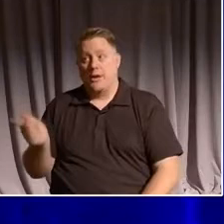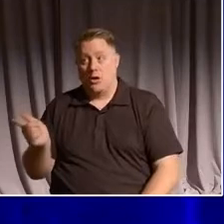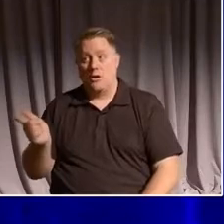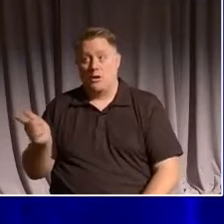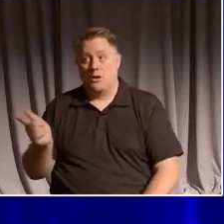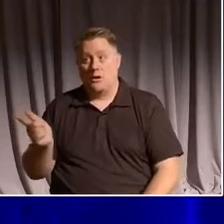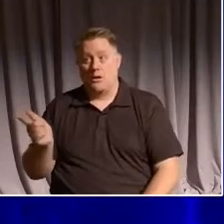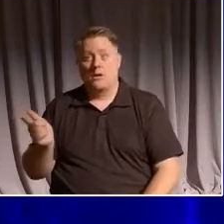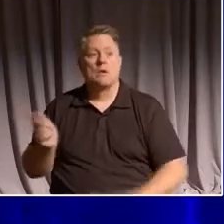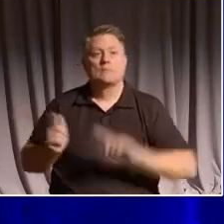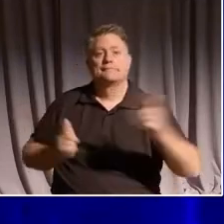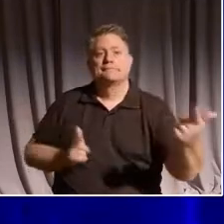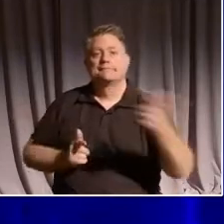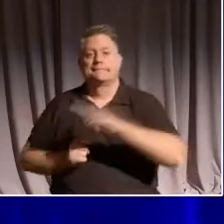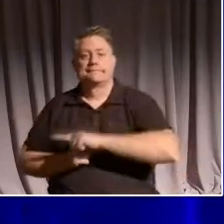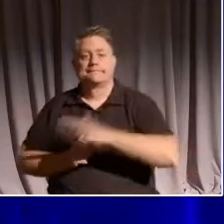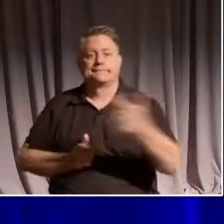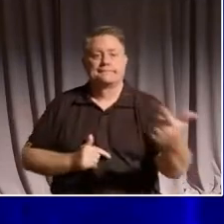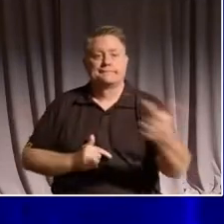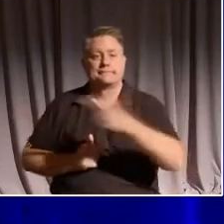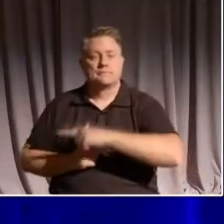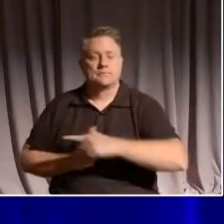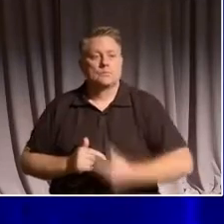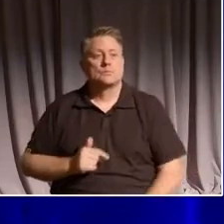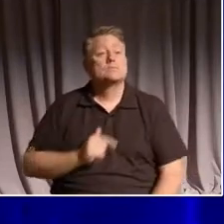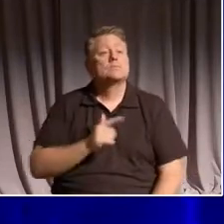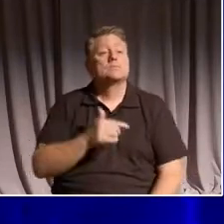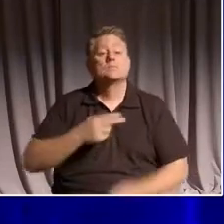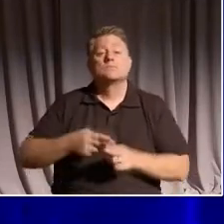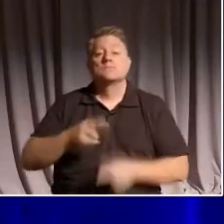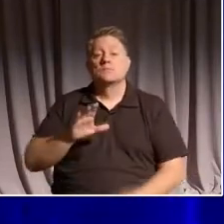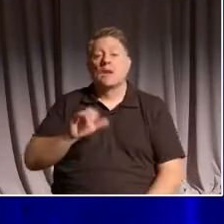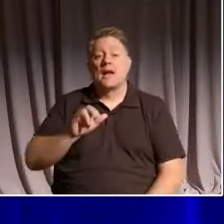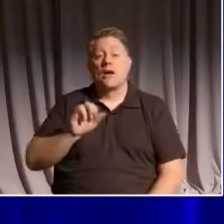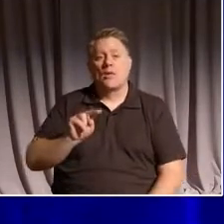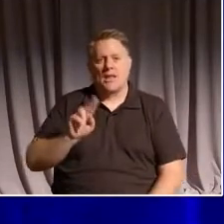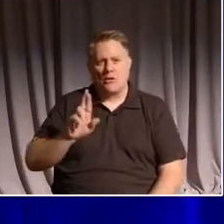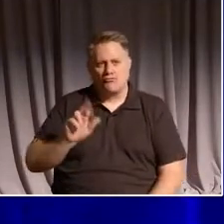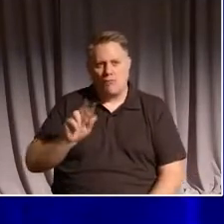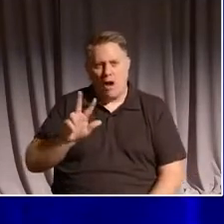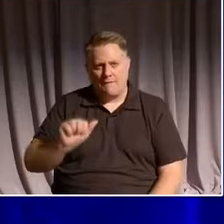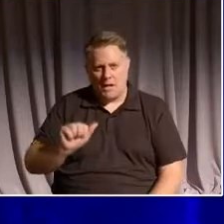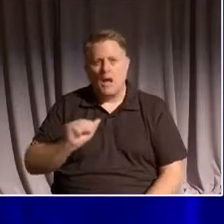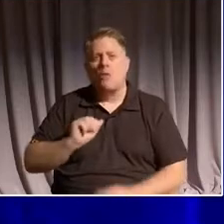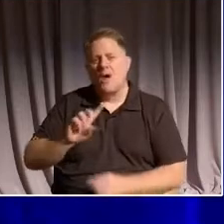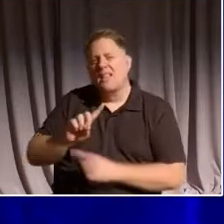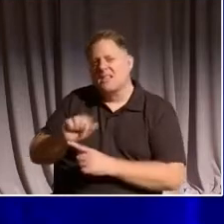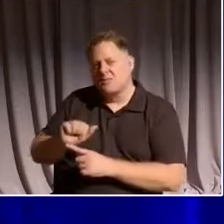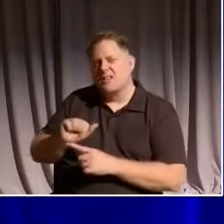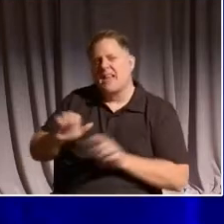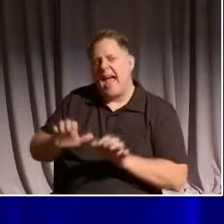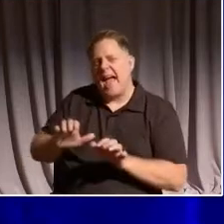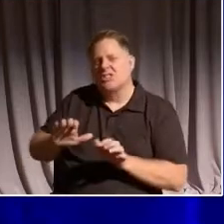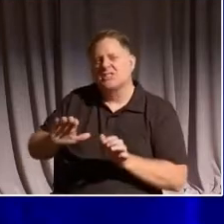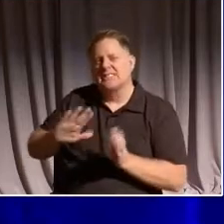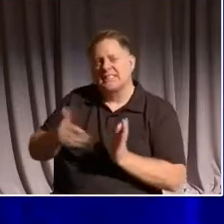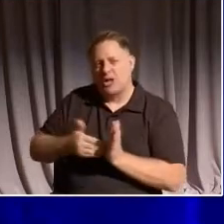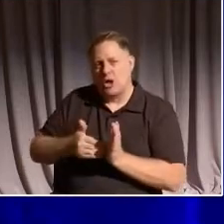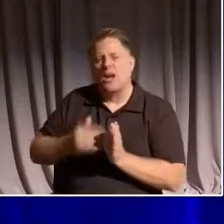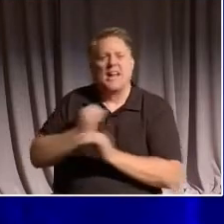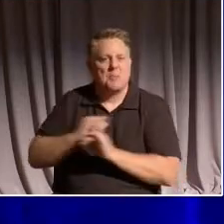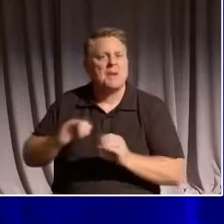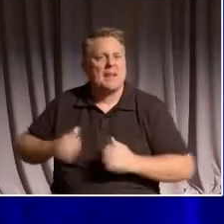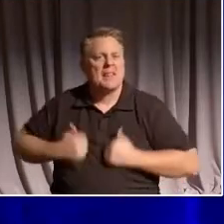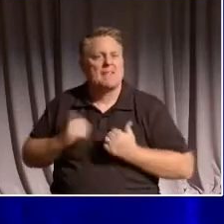of the room. Yes. My name is Carolyn Nava. I am with the Disability Action Center, an independent